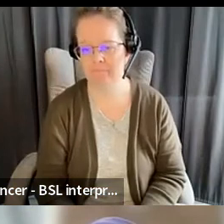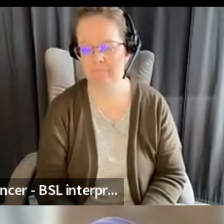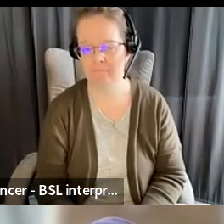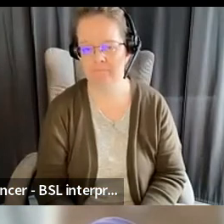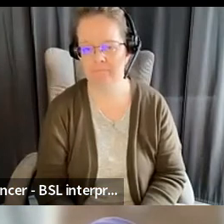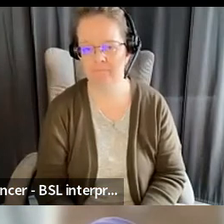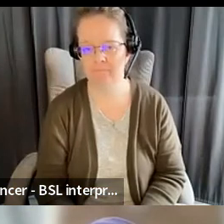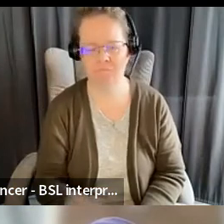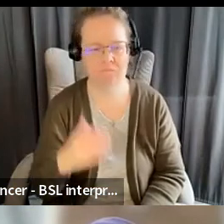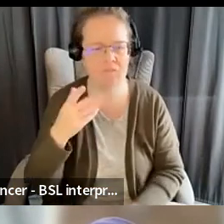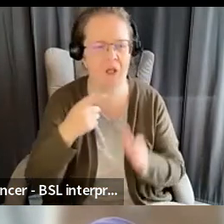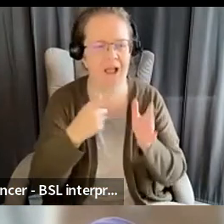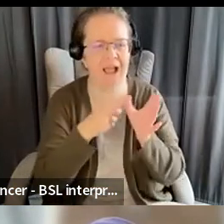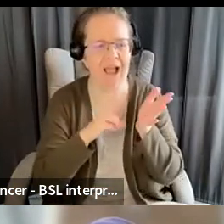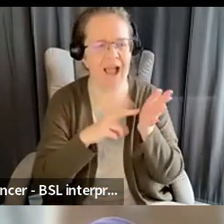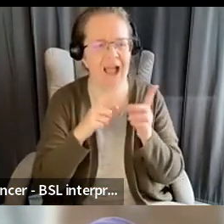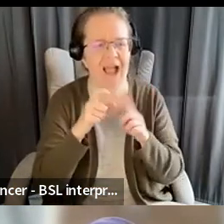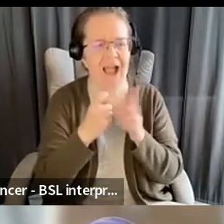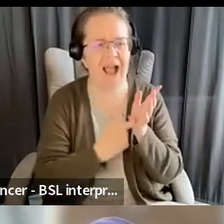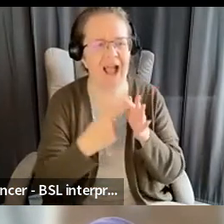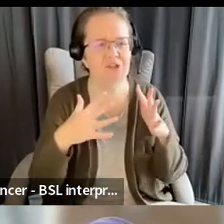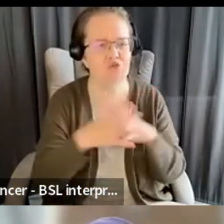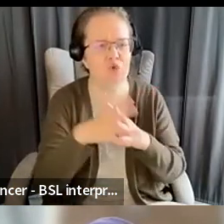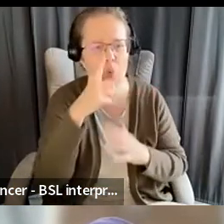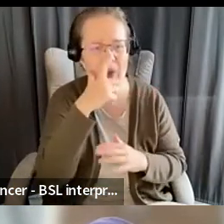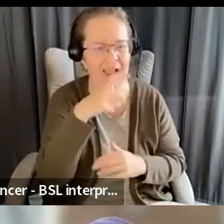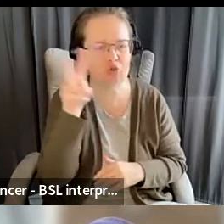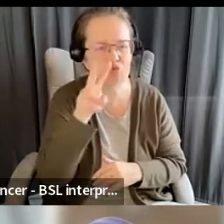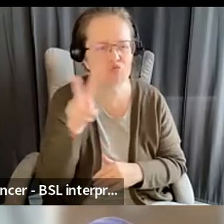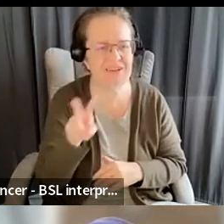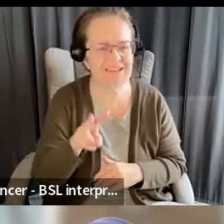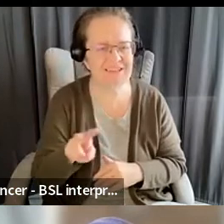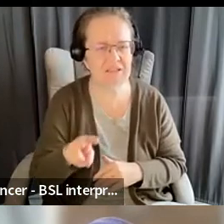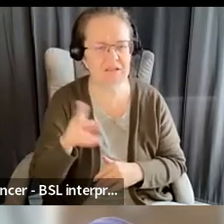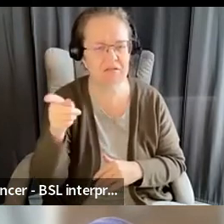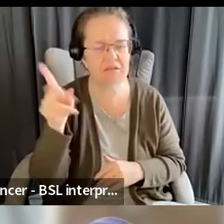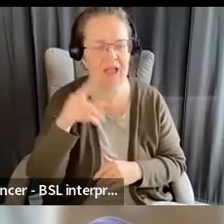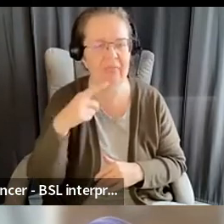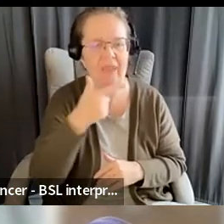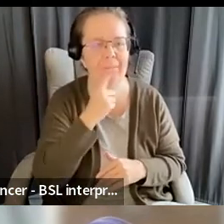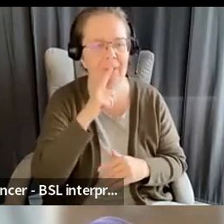I don't know, Andrew, if you'd like to read out some of the questions in the chat, and then people can respond.